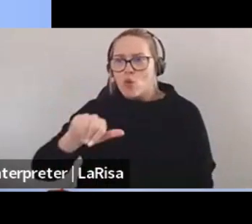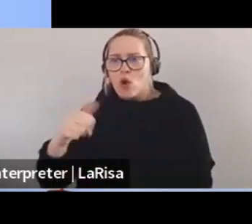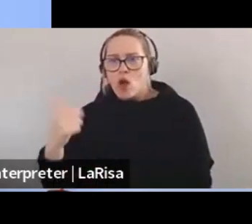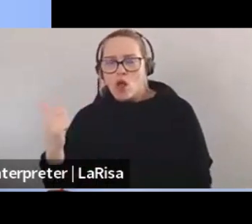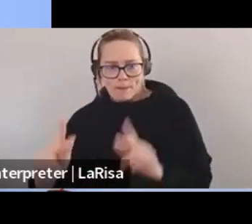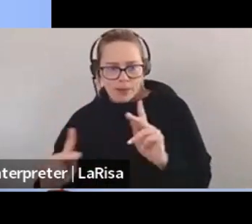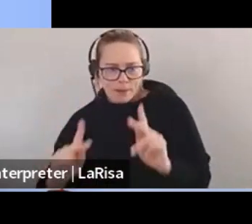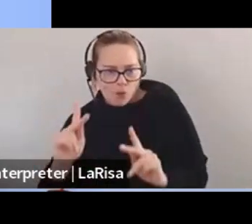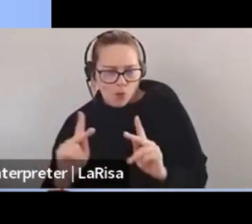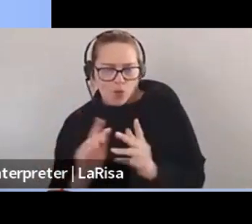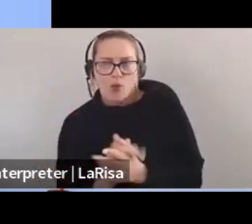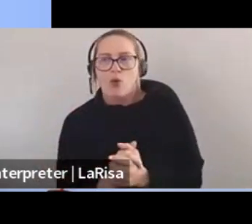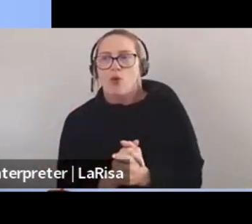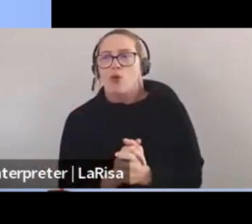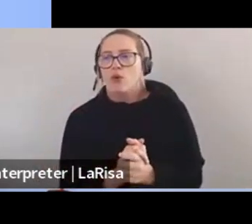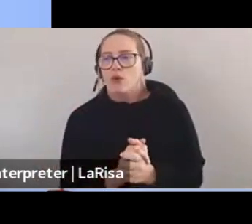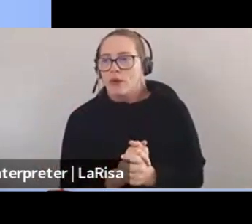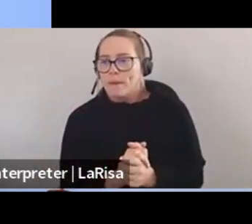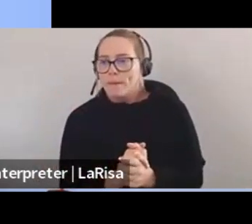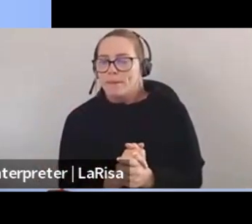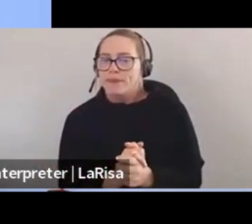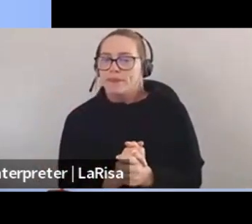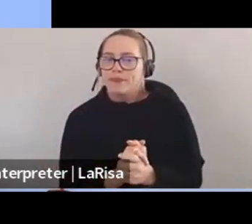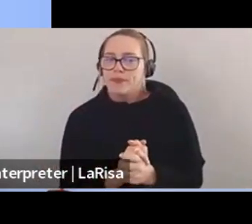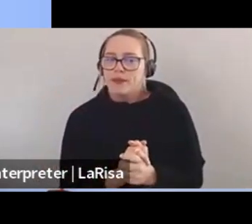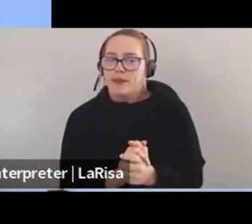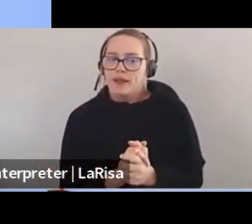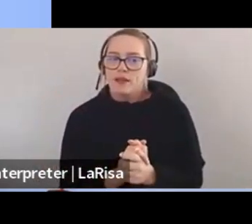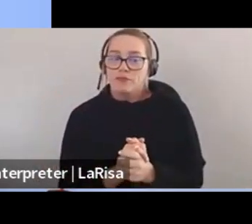what access really looks like for them.